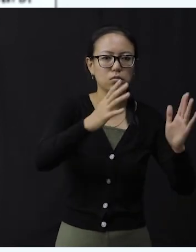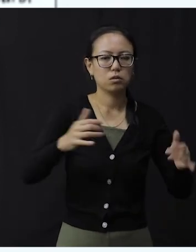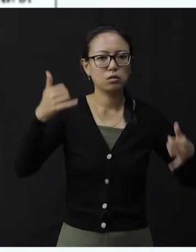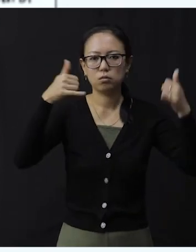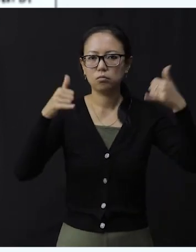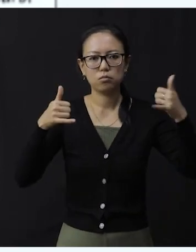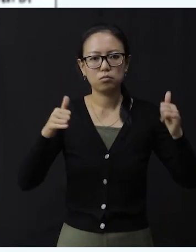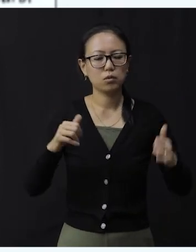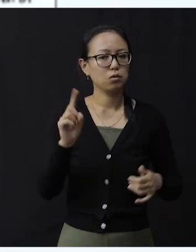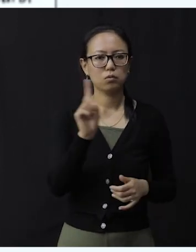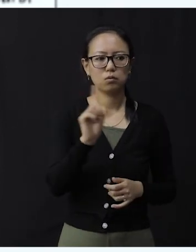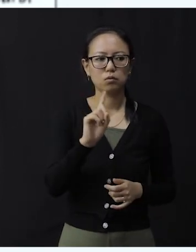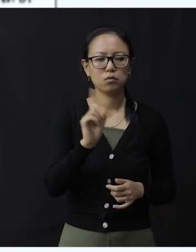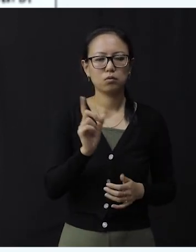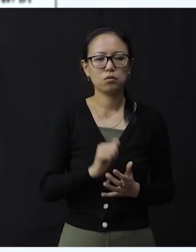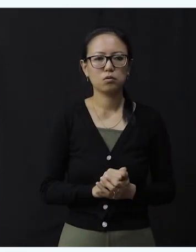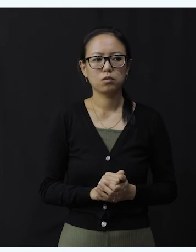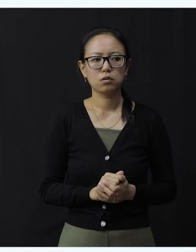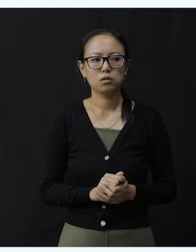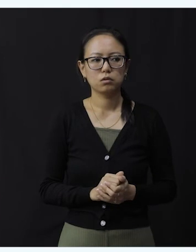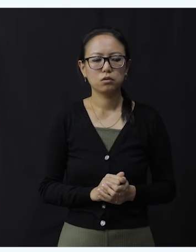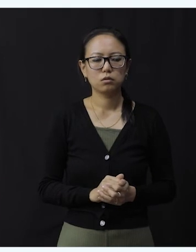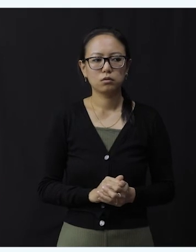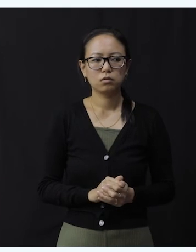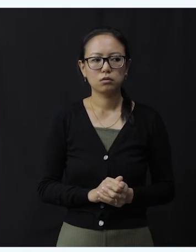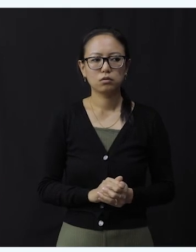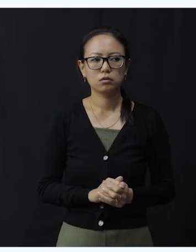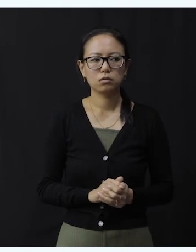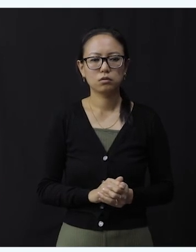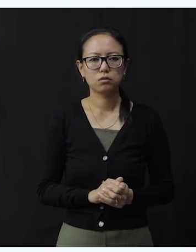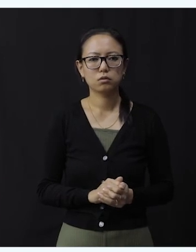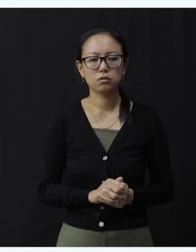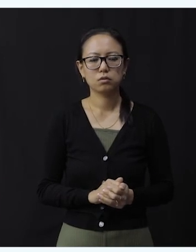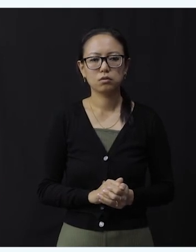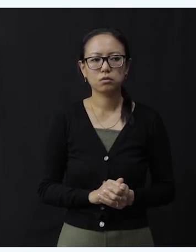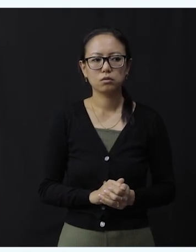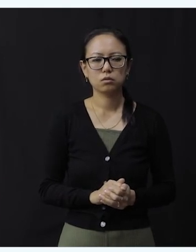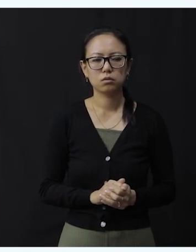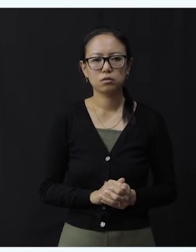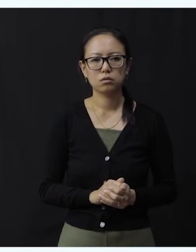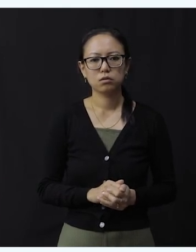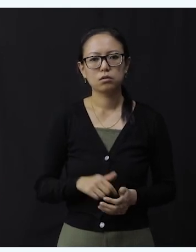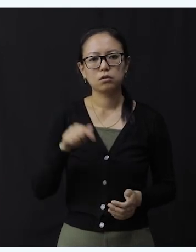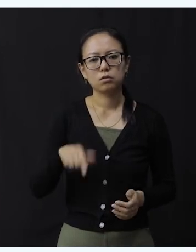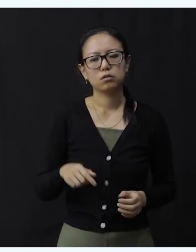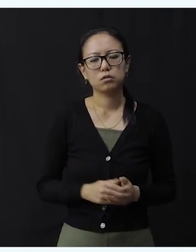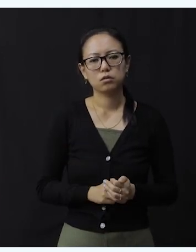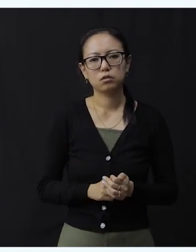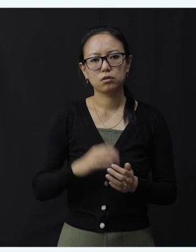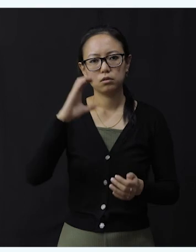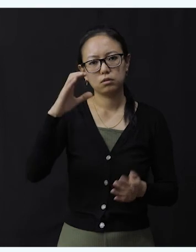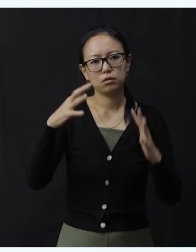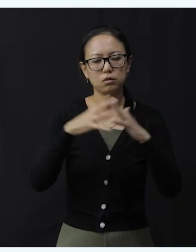should have to avoid crossing the road between the parked cars. So ma'am have got an activity for you.